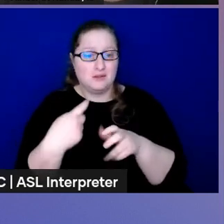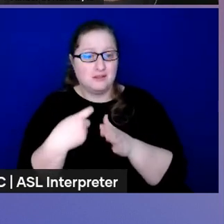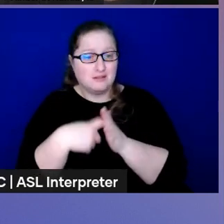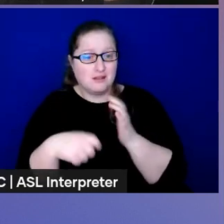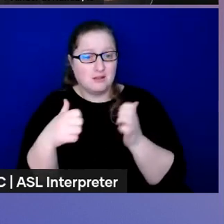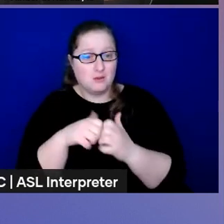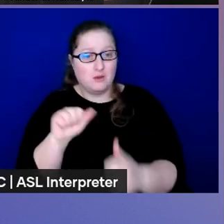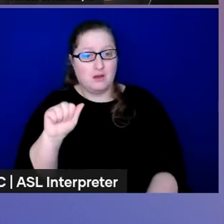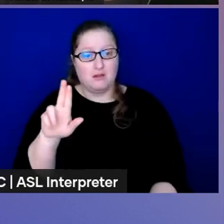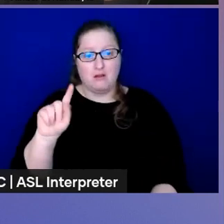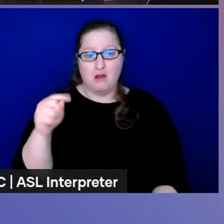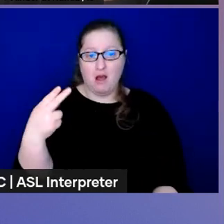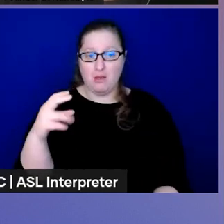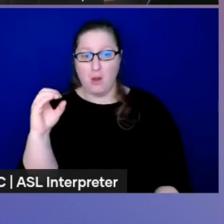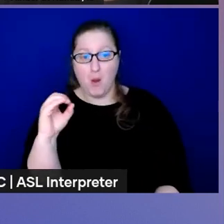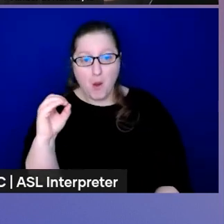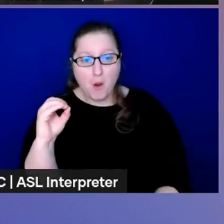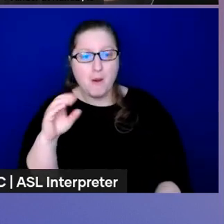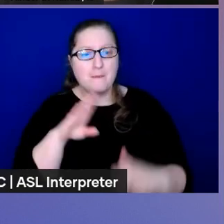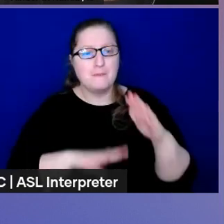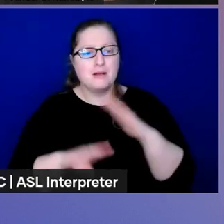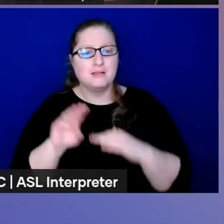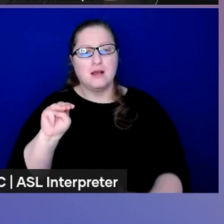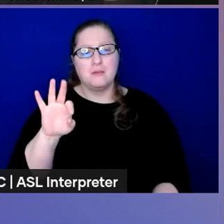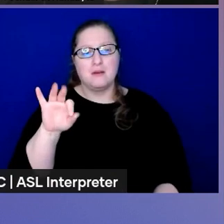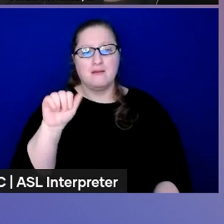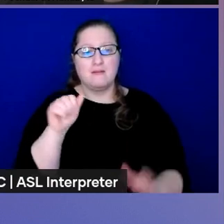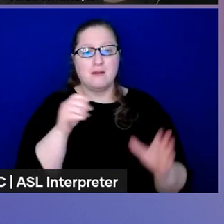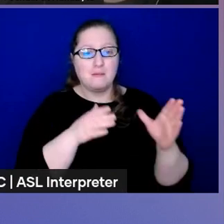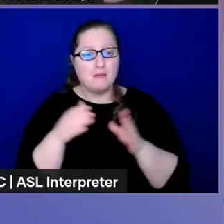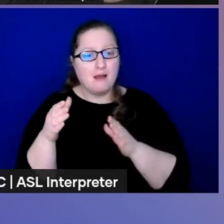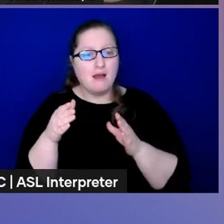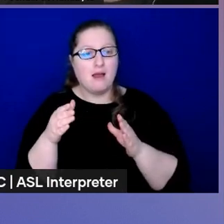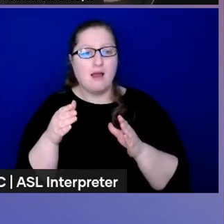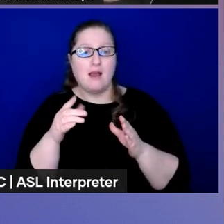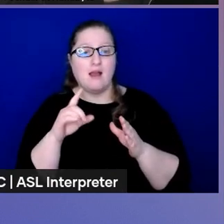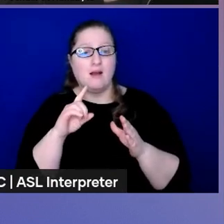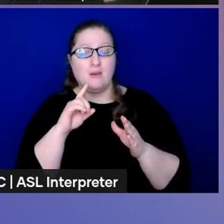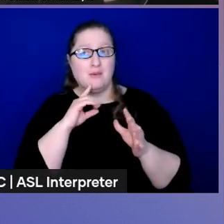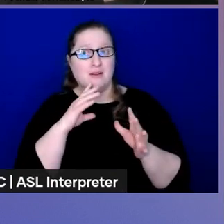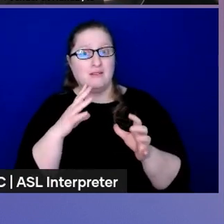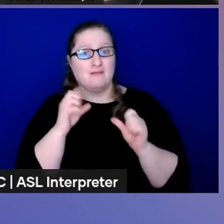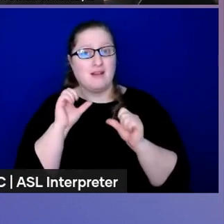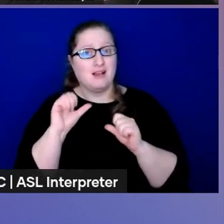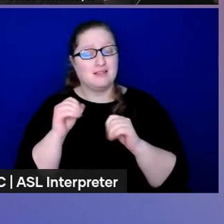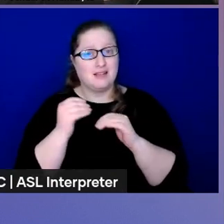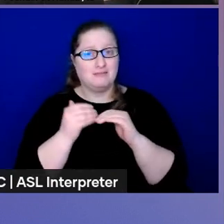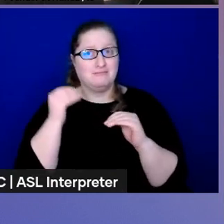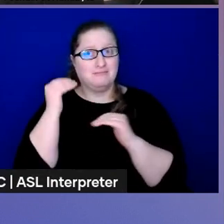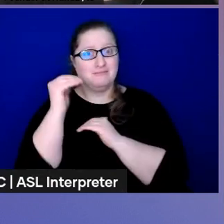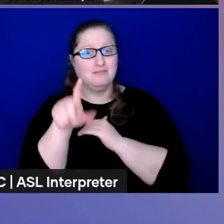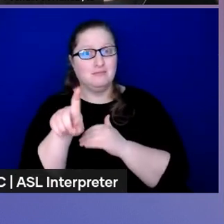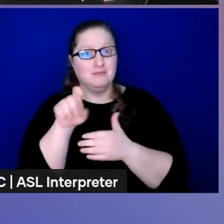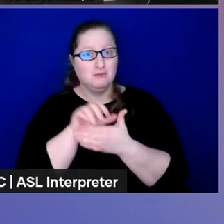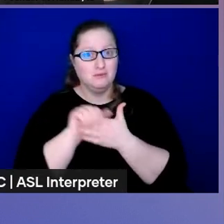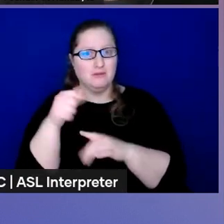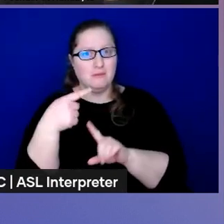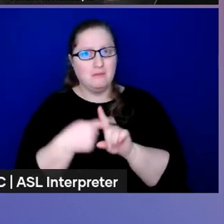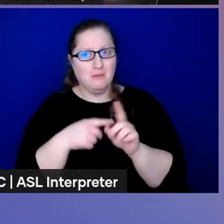Auth0, the basic MFA plan quickly surpasses $100 a month, and this kind of defeats our whole purpose,